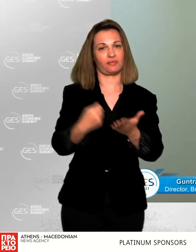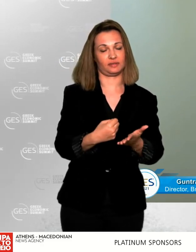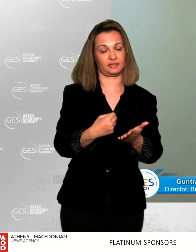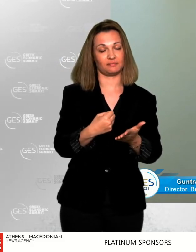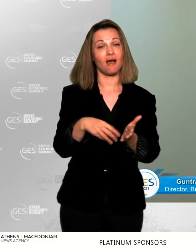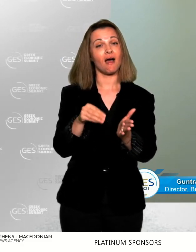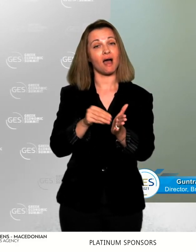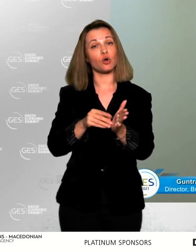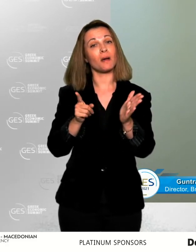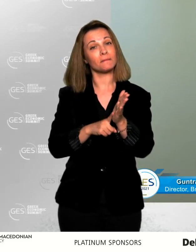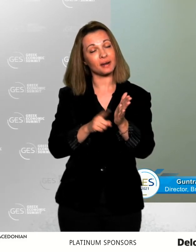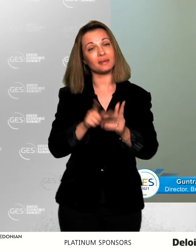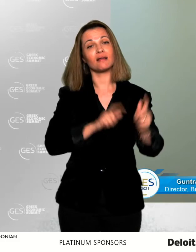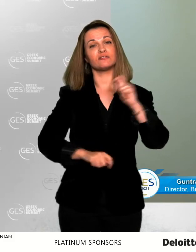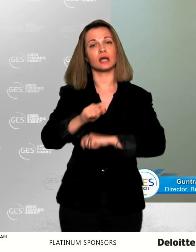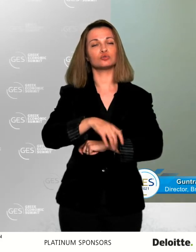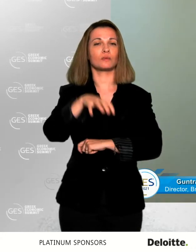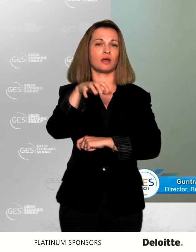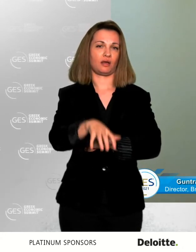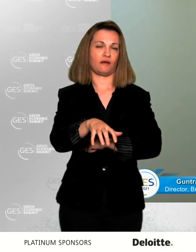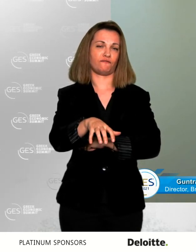and does so in a very strict way.